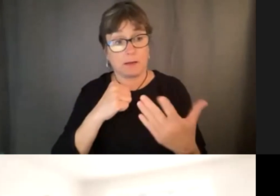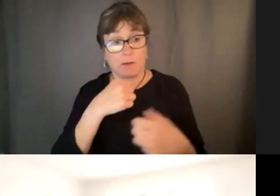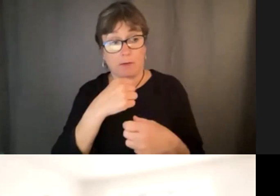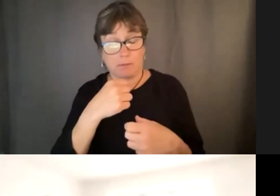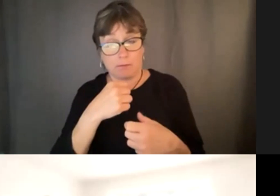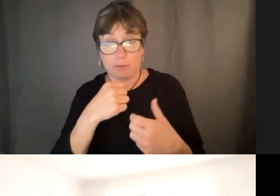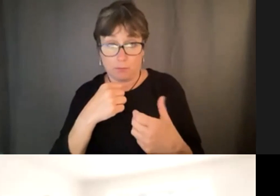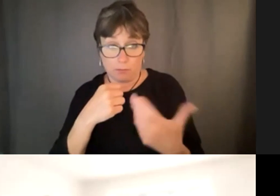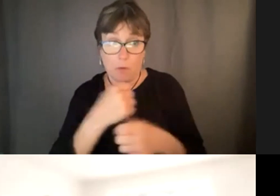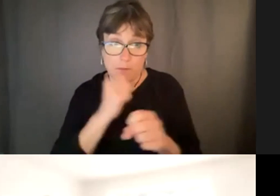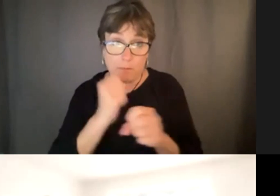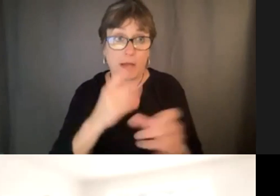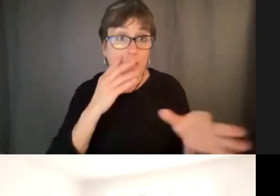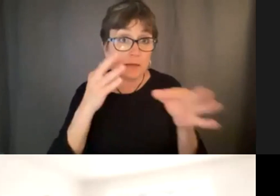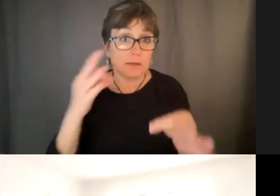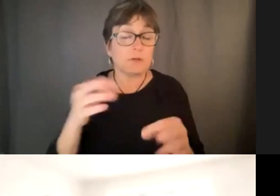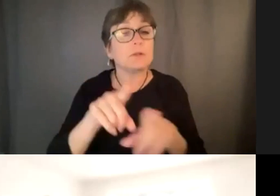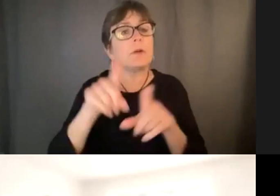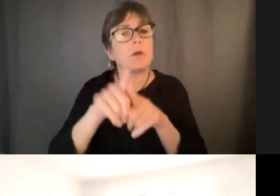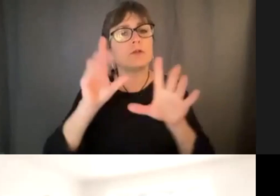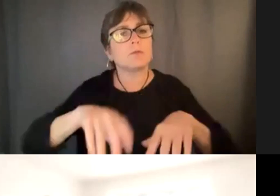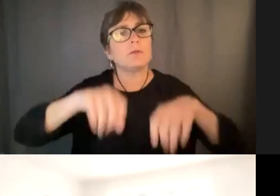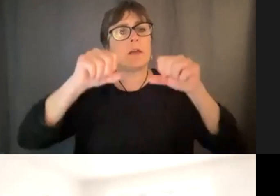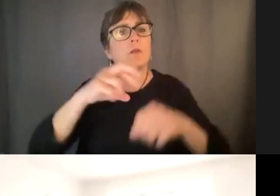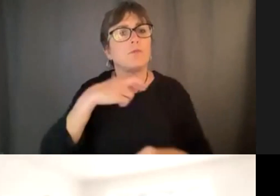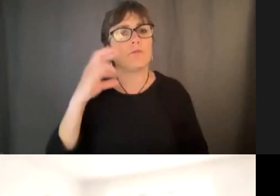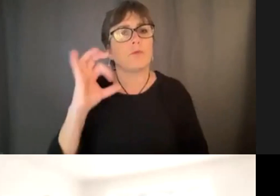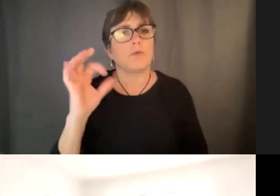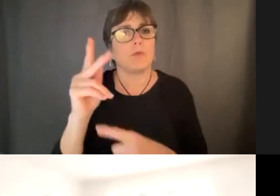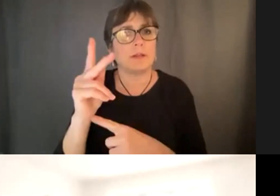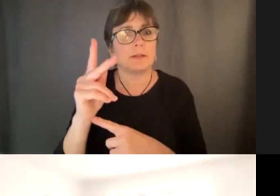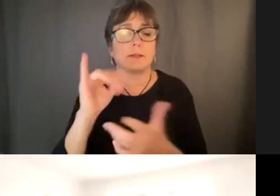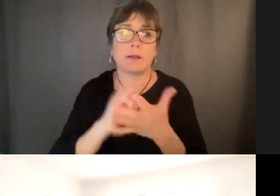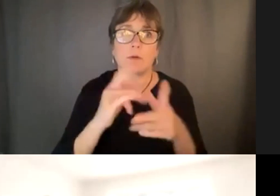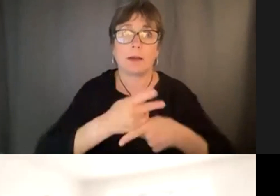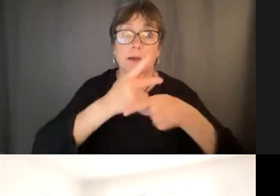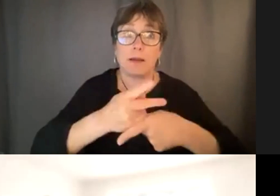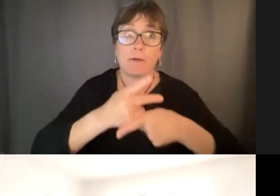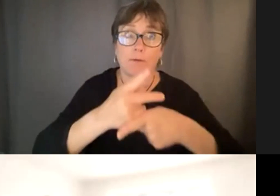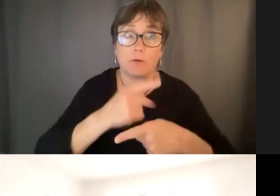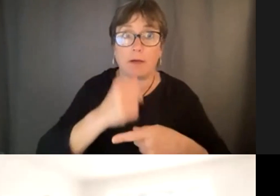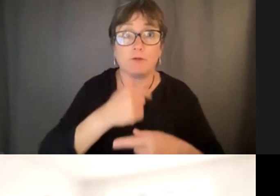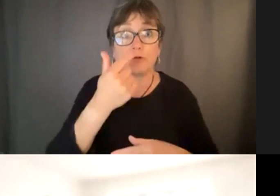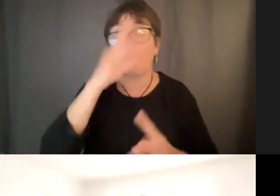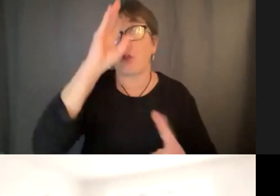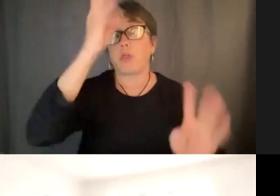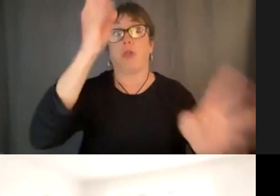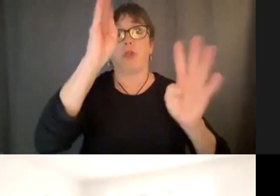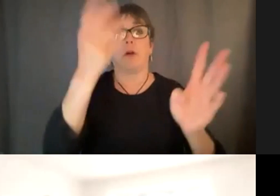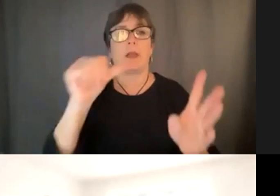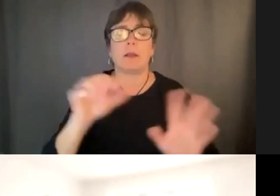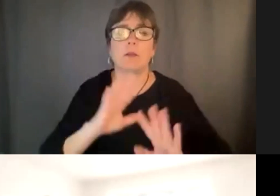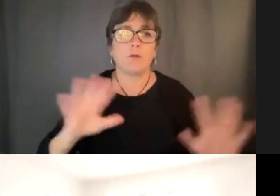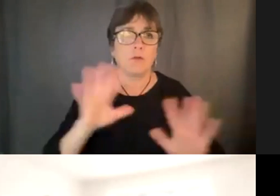measured and controlled. They knew exactly what could happen, and they made sure we knew, but